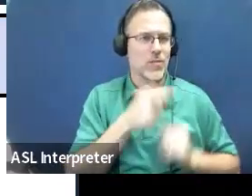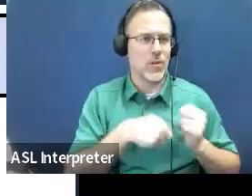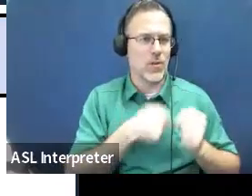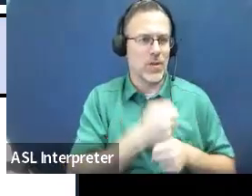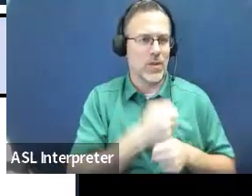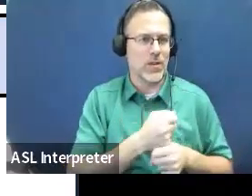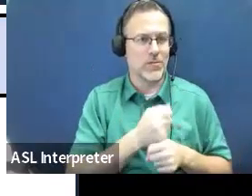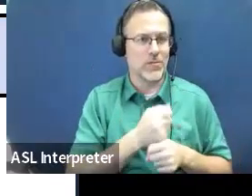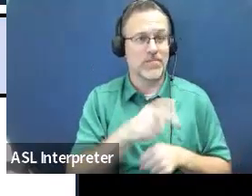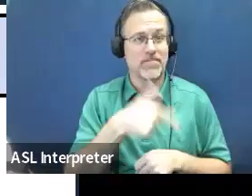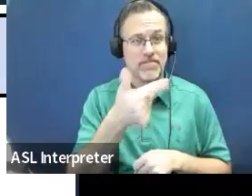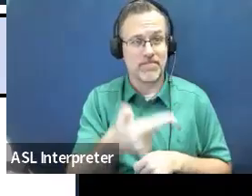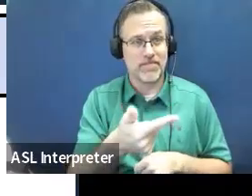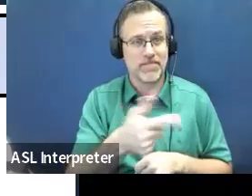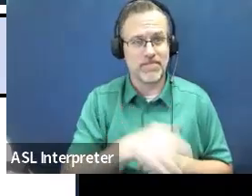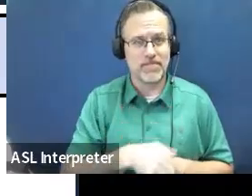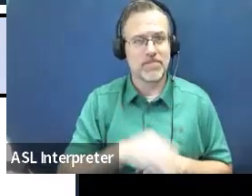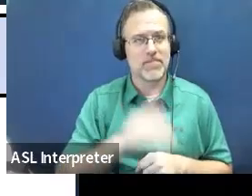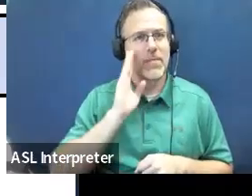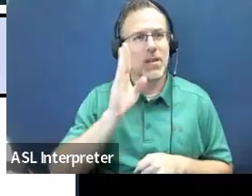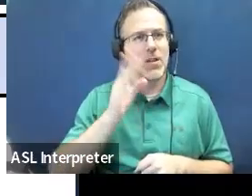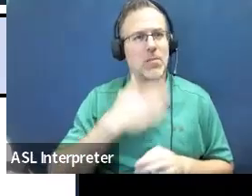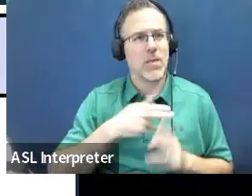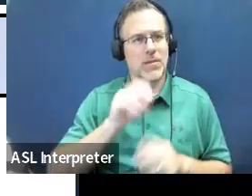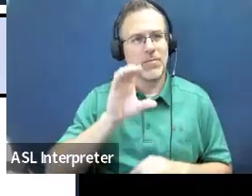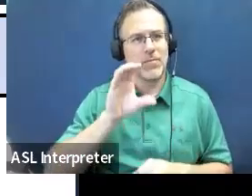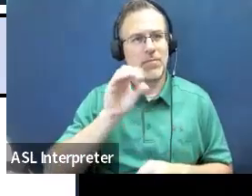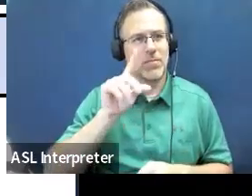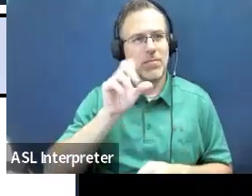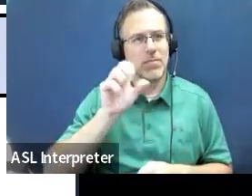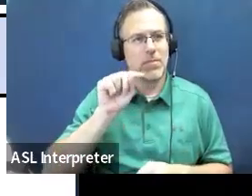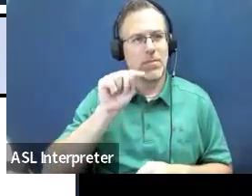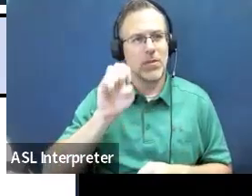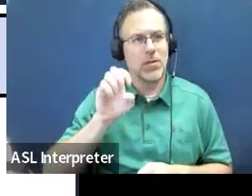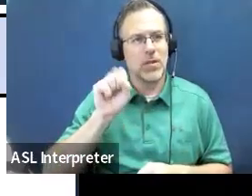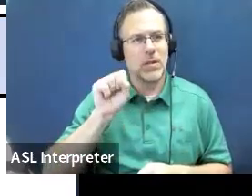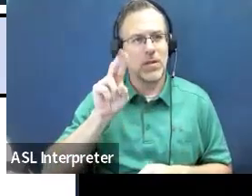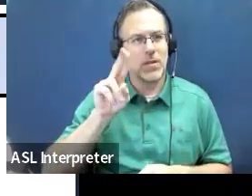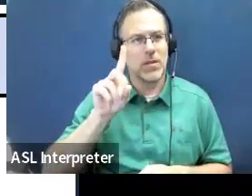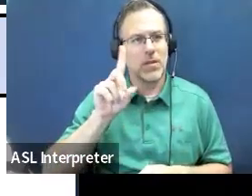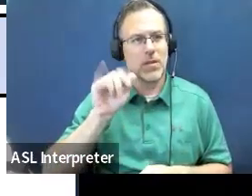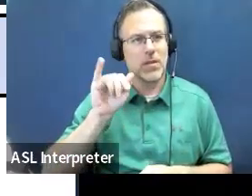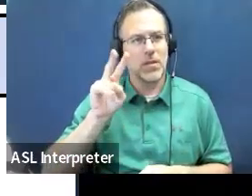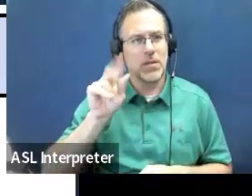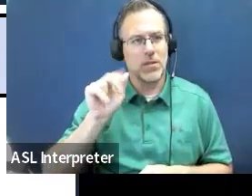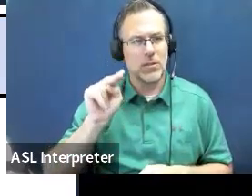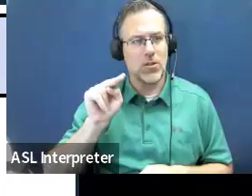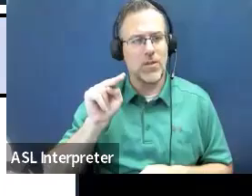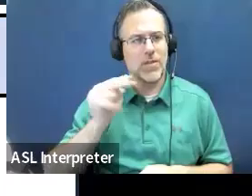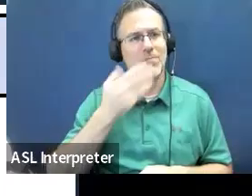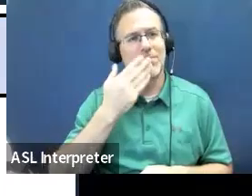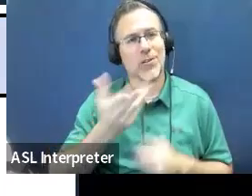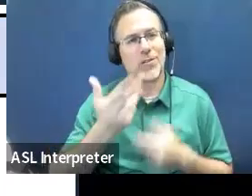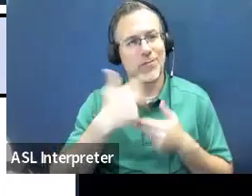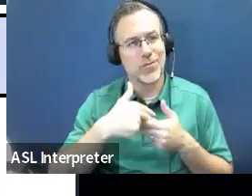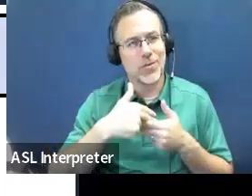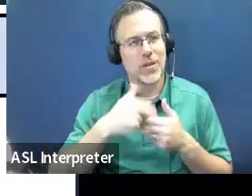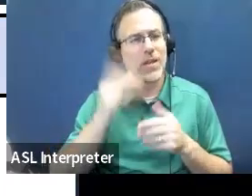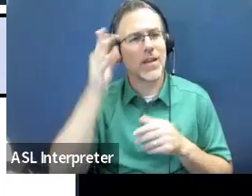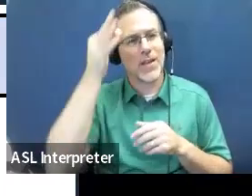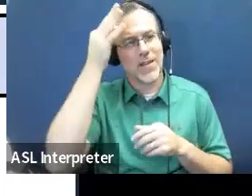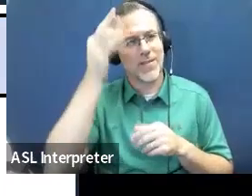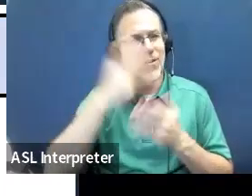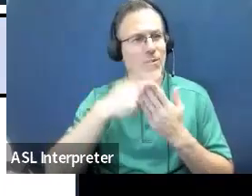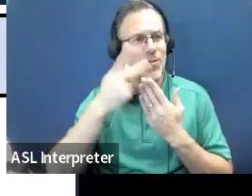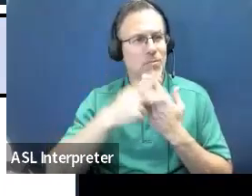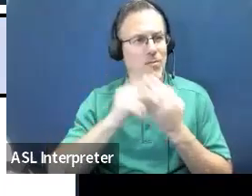today. Hi, everyone. Thanks for joining us. My name is Colette Sullivan. I'm the Federal Programs Coordinator with the team.